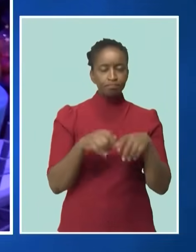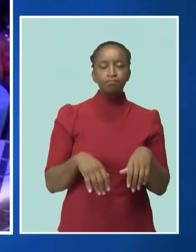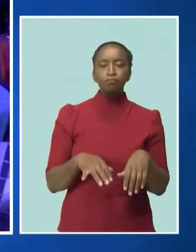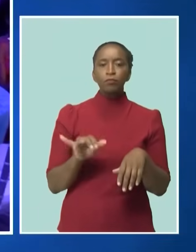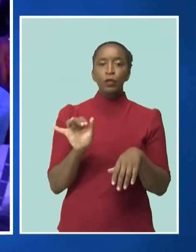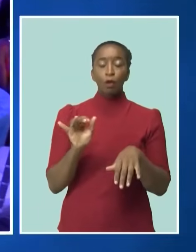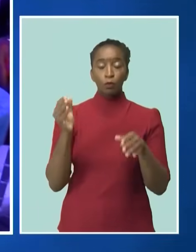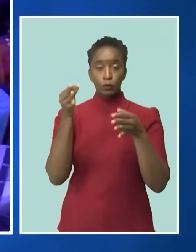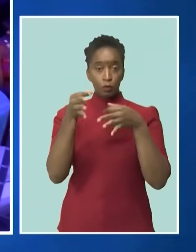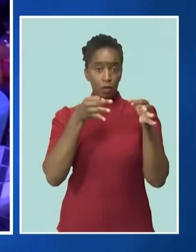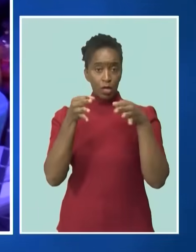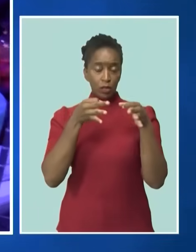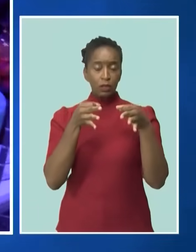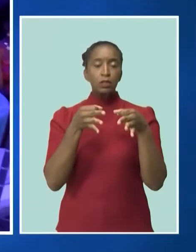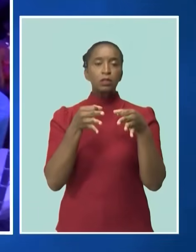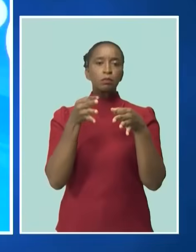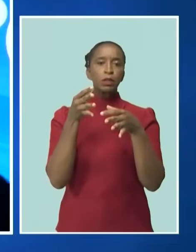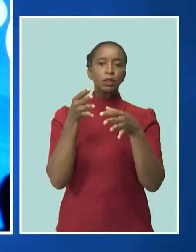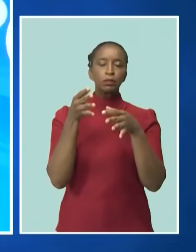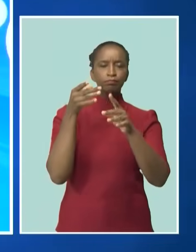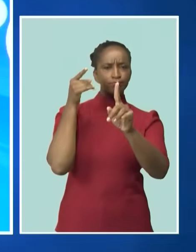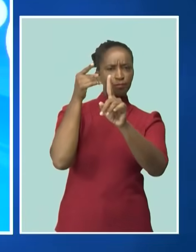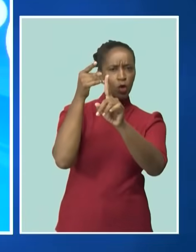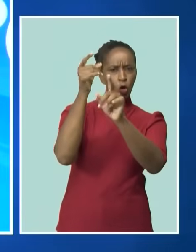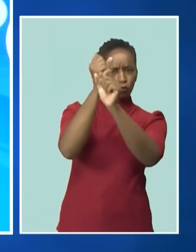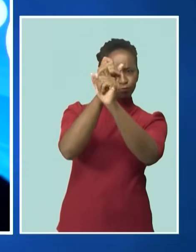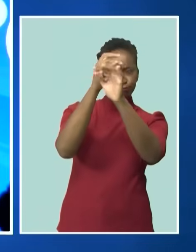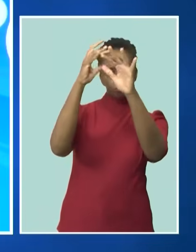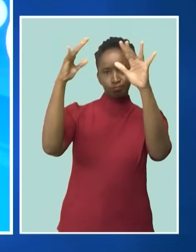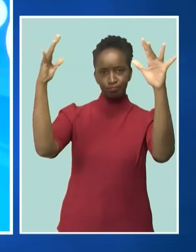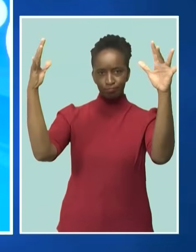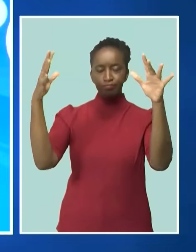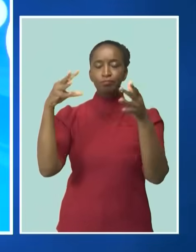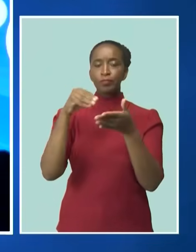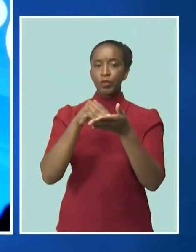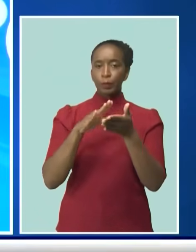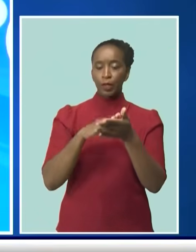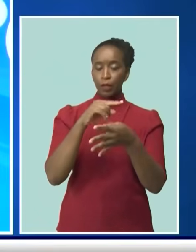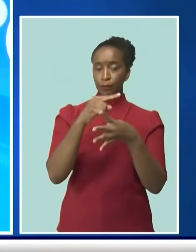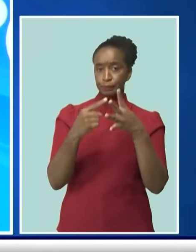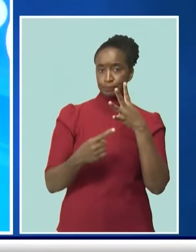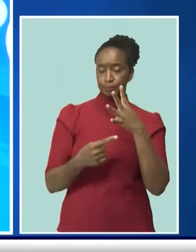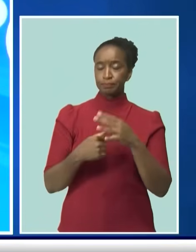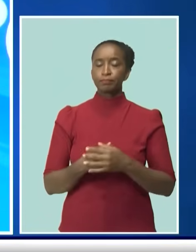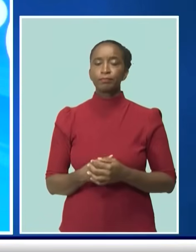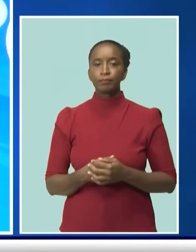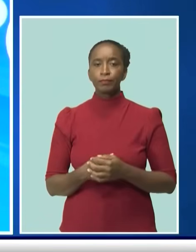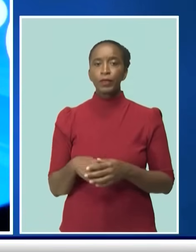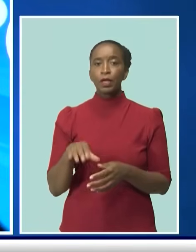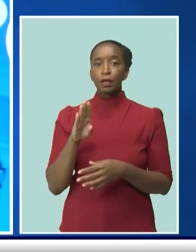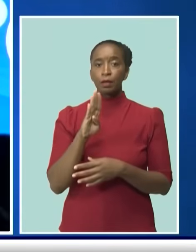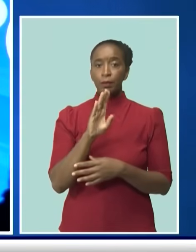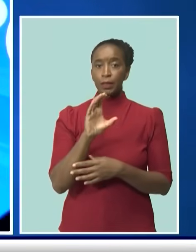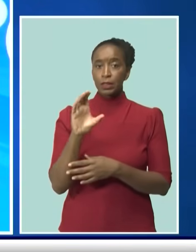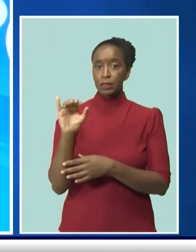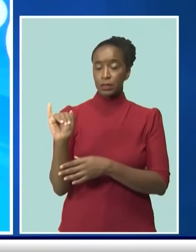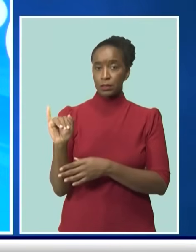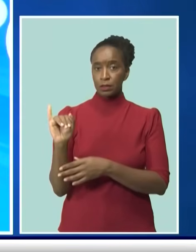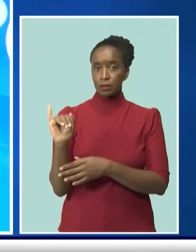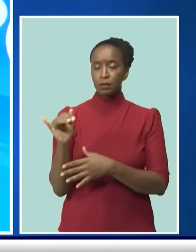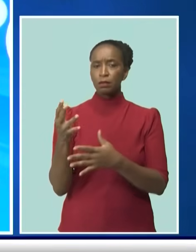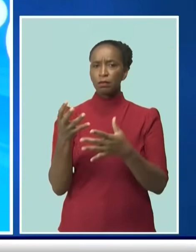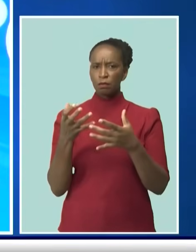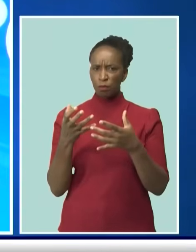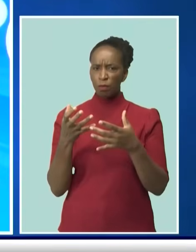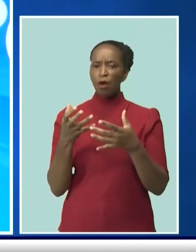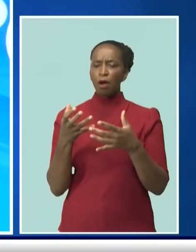for the organization, which is included in a 4-point action plan. Ensuring that the Chambers is financially